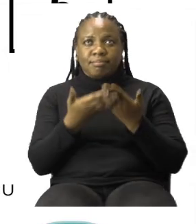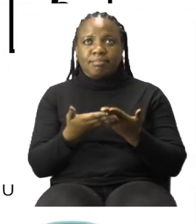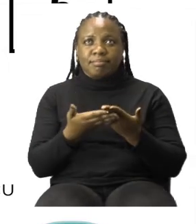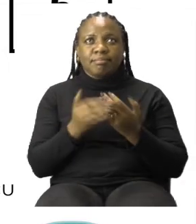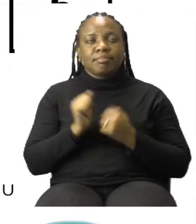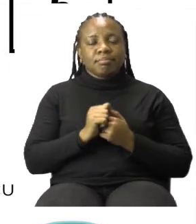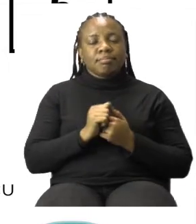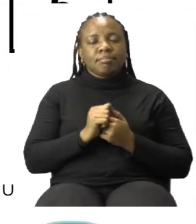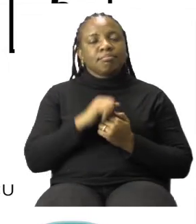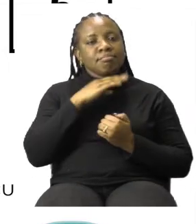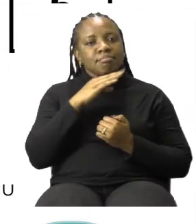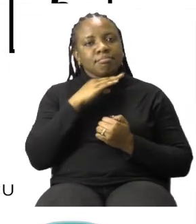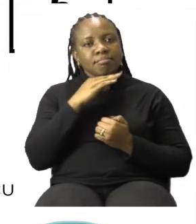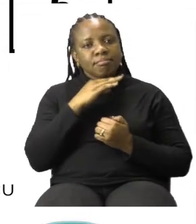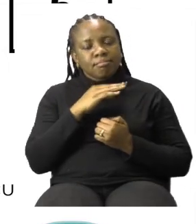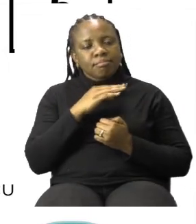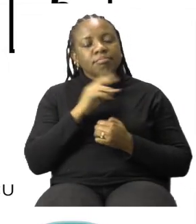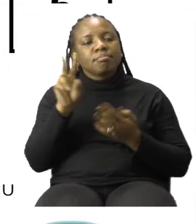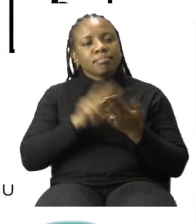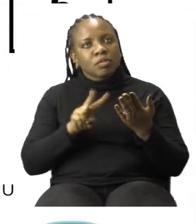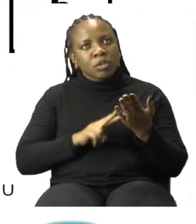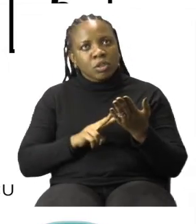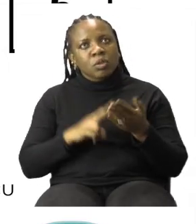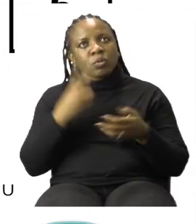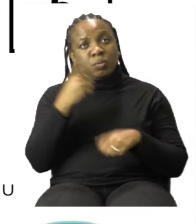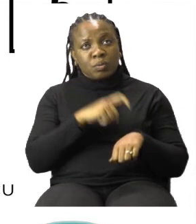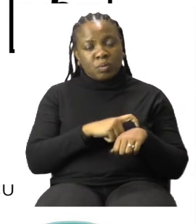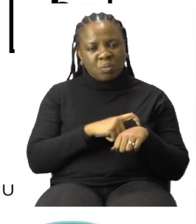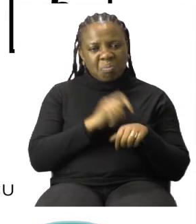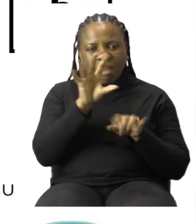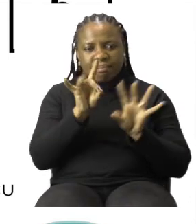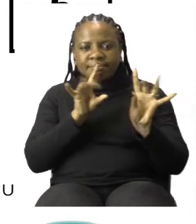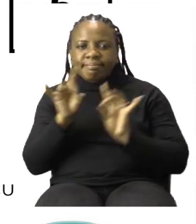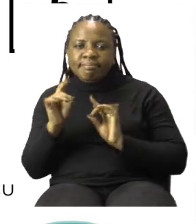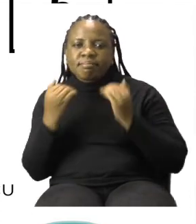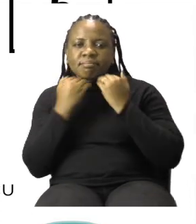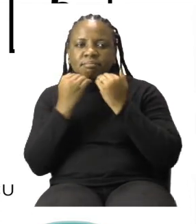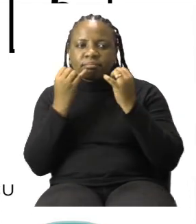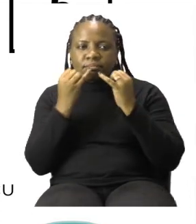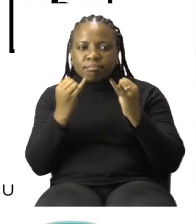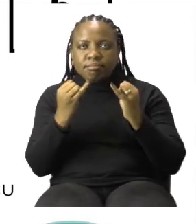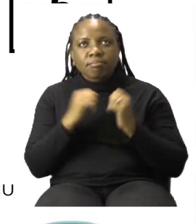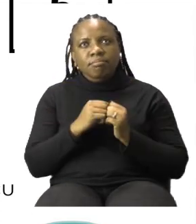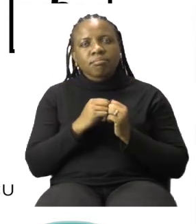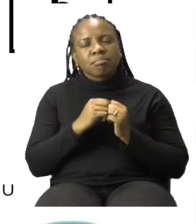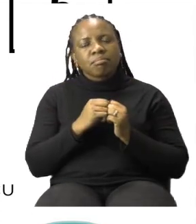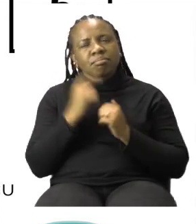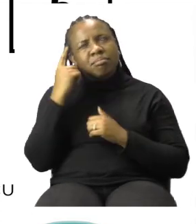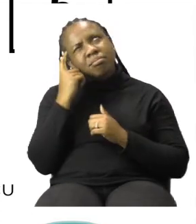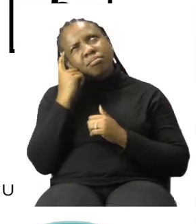read it twice and then pick out the important information. After that, we need to decide whether we are